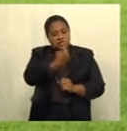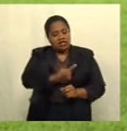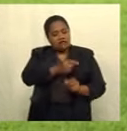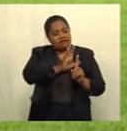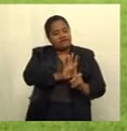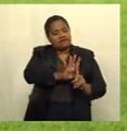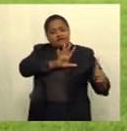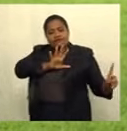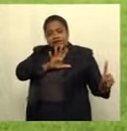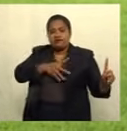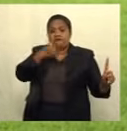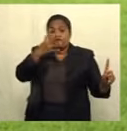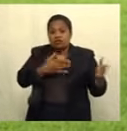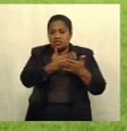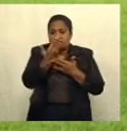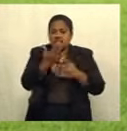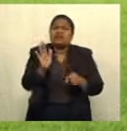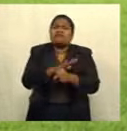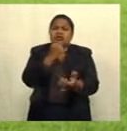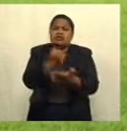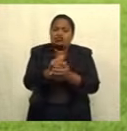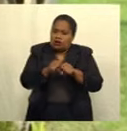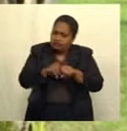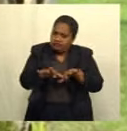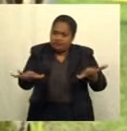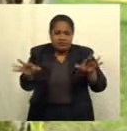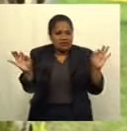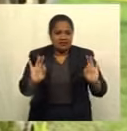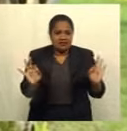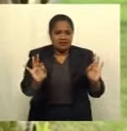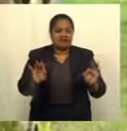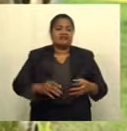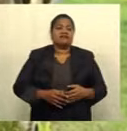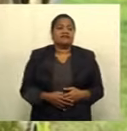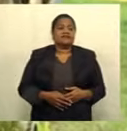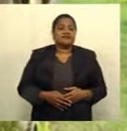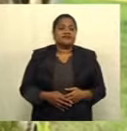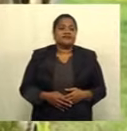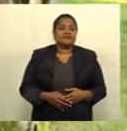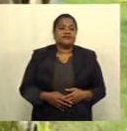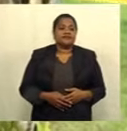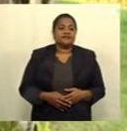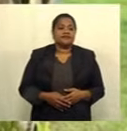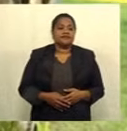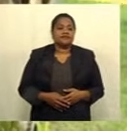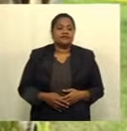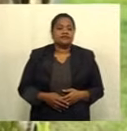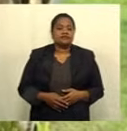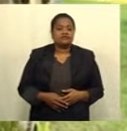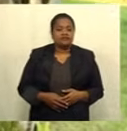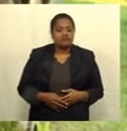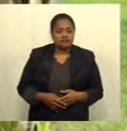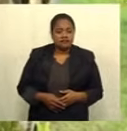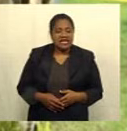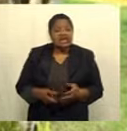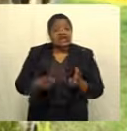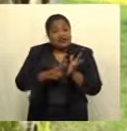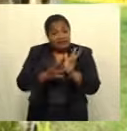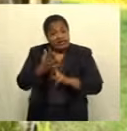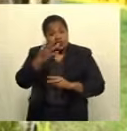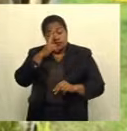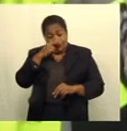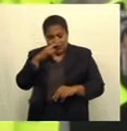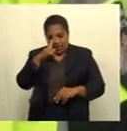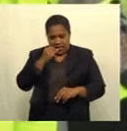just to ensure there is no transmission in the village. There are chances for villagers to contract the